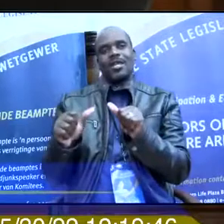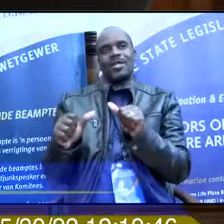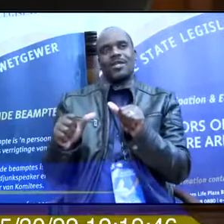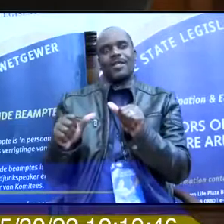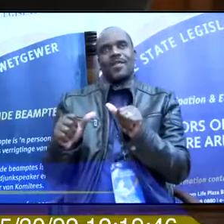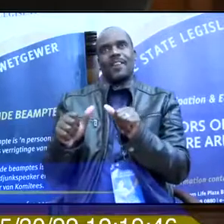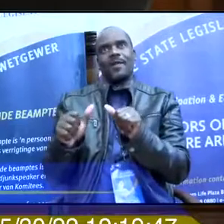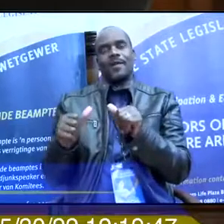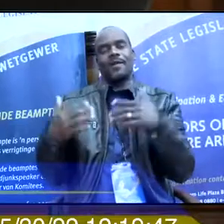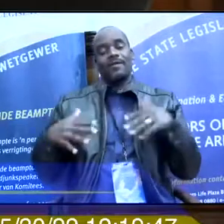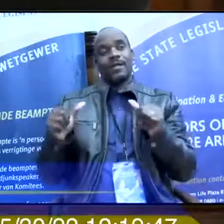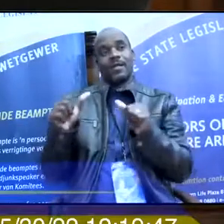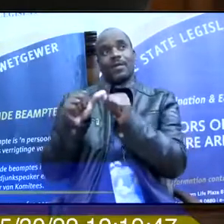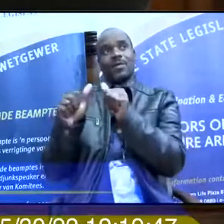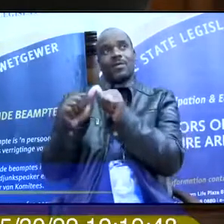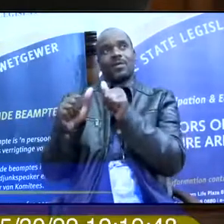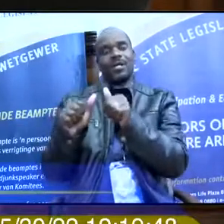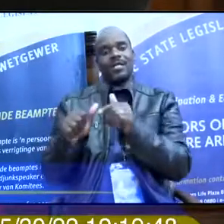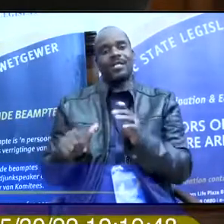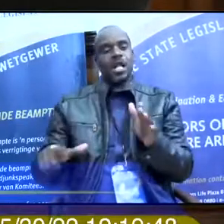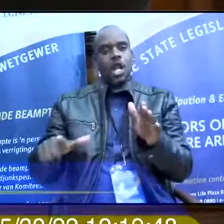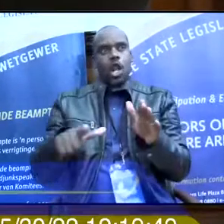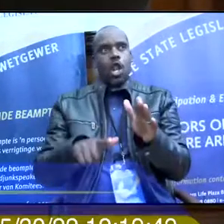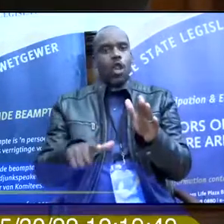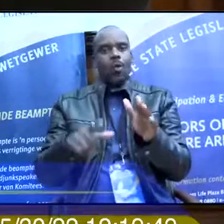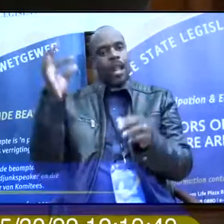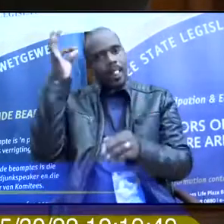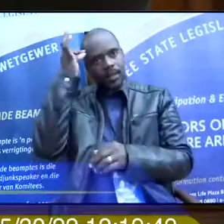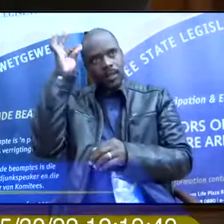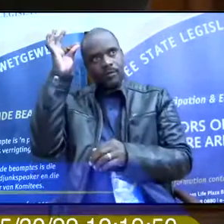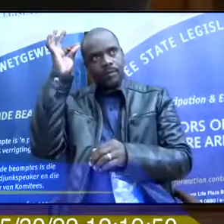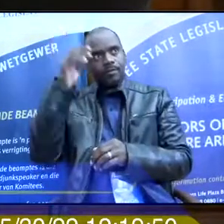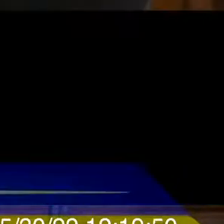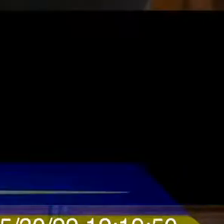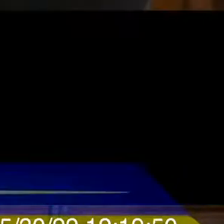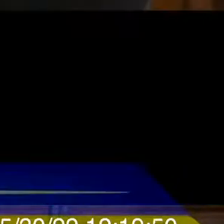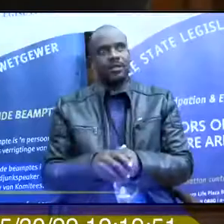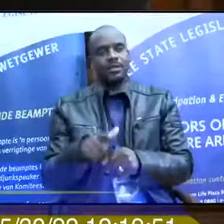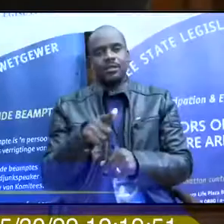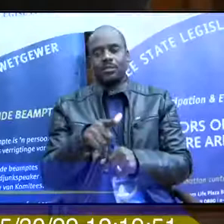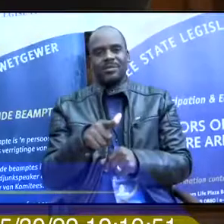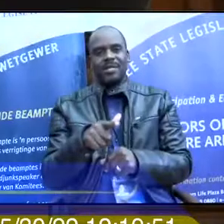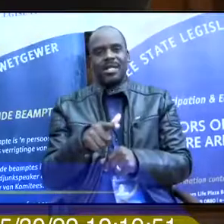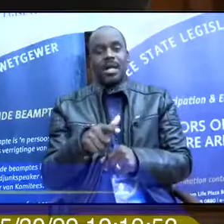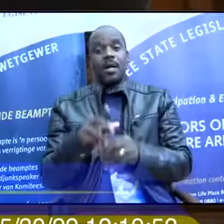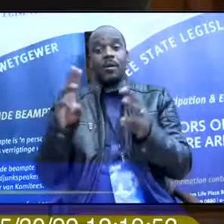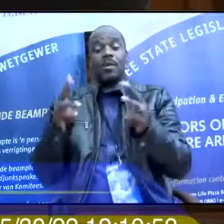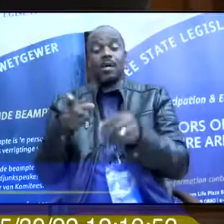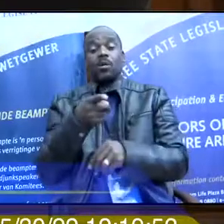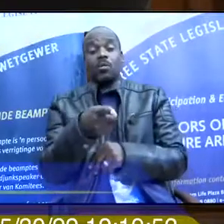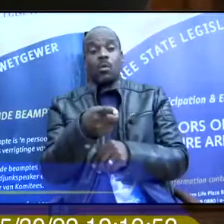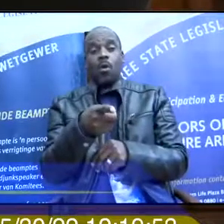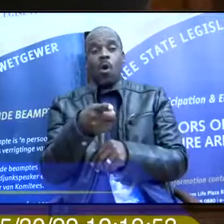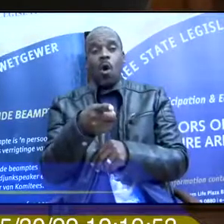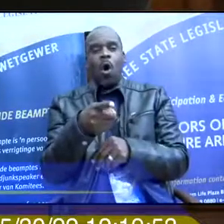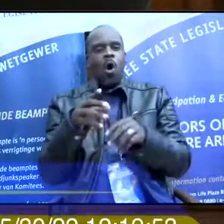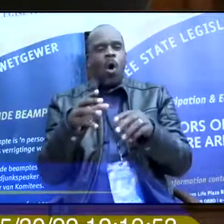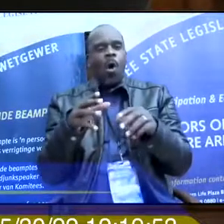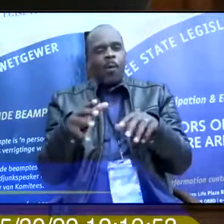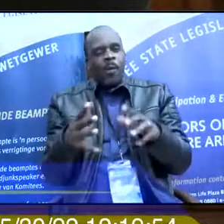mechadisa all we ask him for can you allow workers to do their work give them the tools of